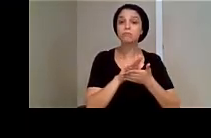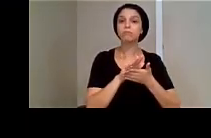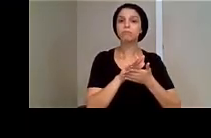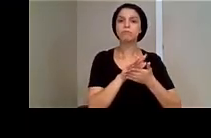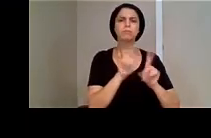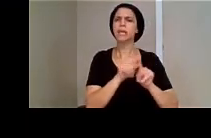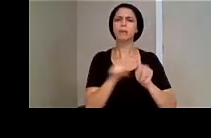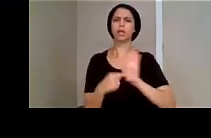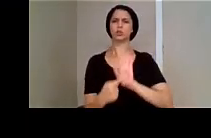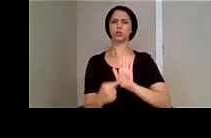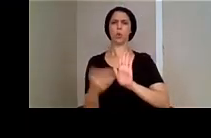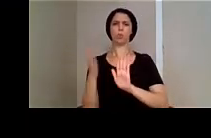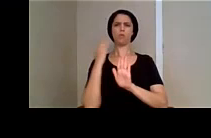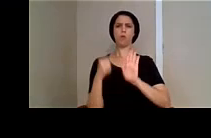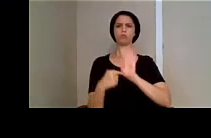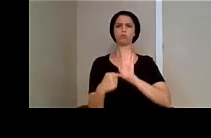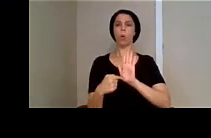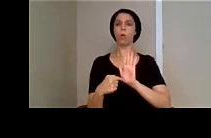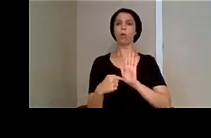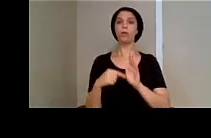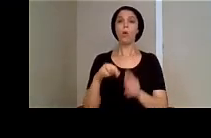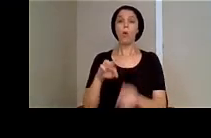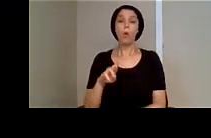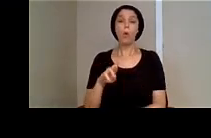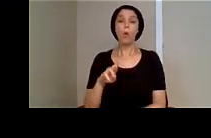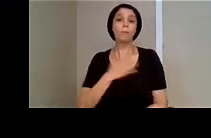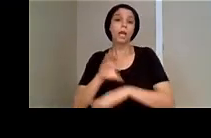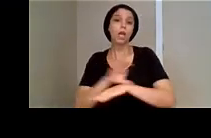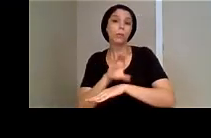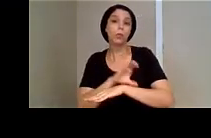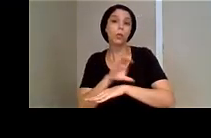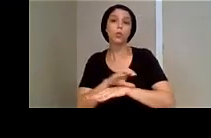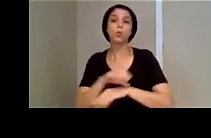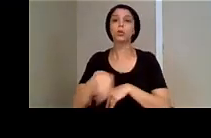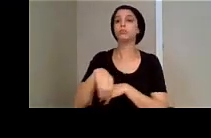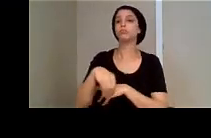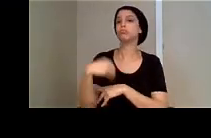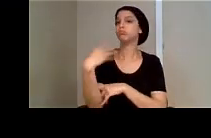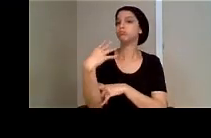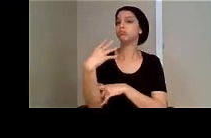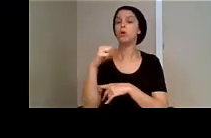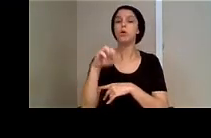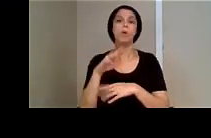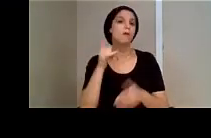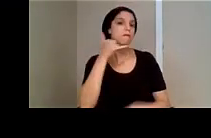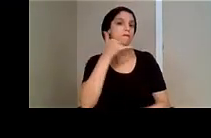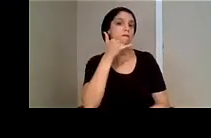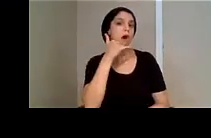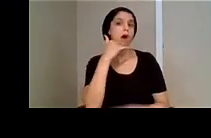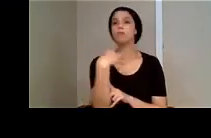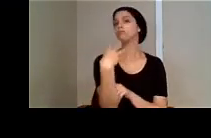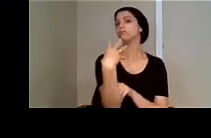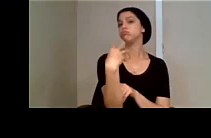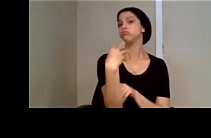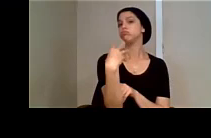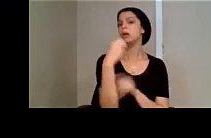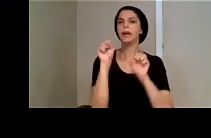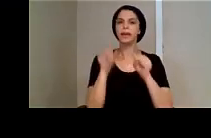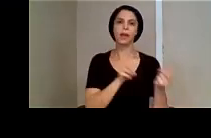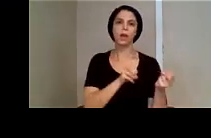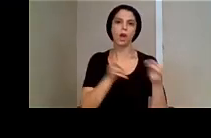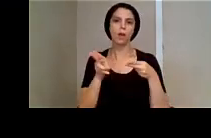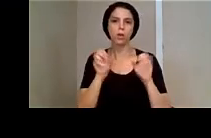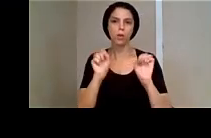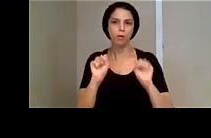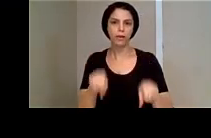showed, or if I had a file that I recorded on my computer or on my phone, I could upload it directly from there as well. The